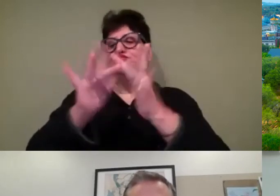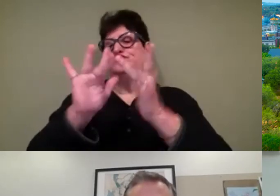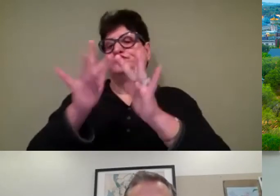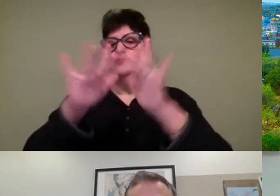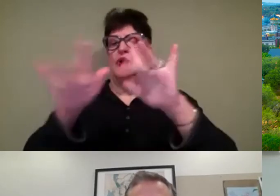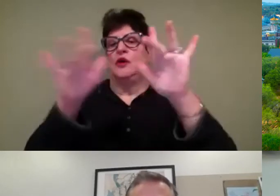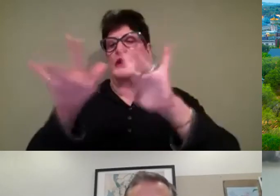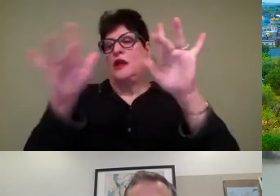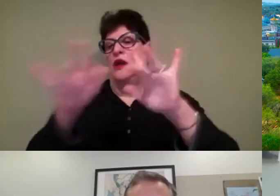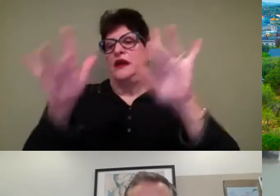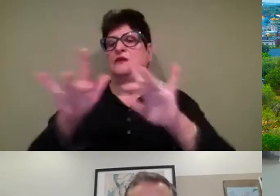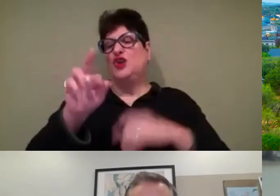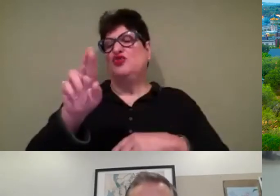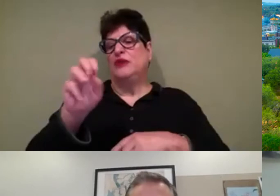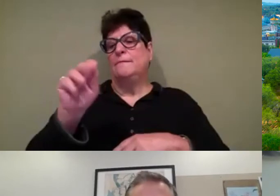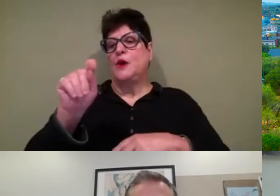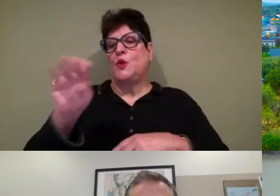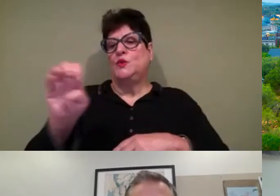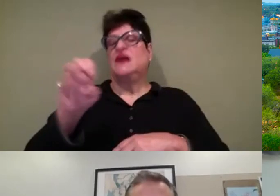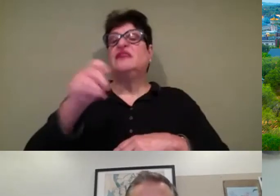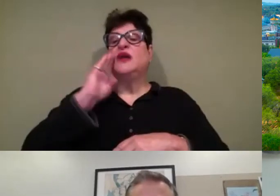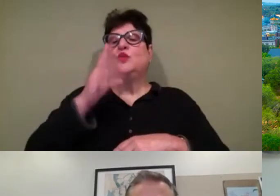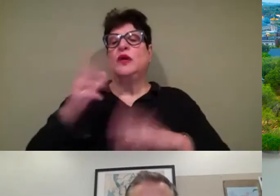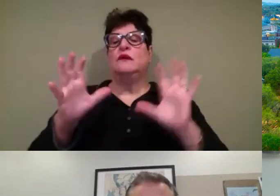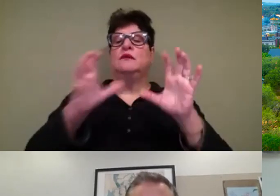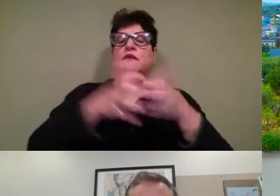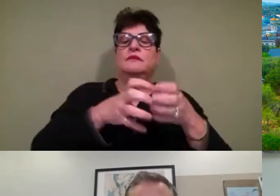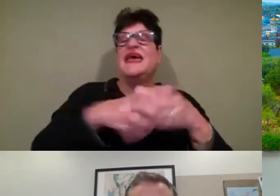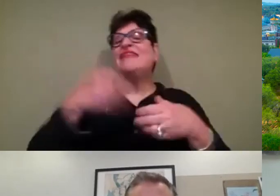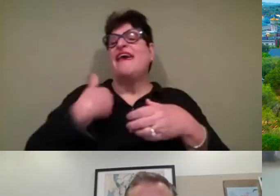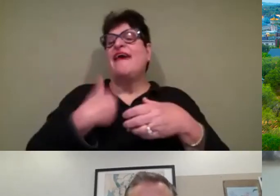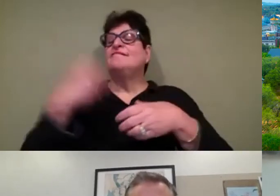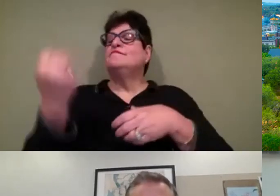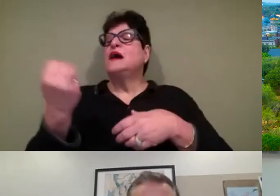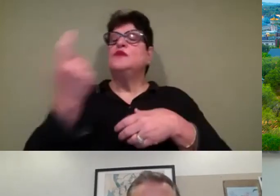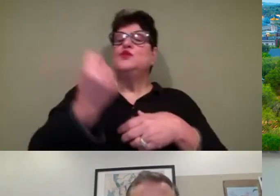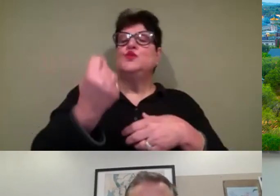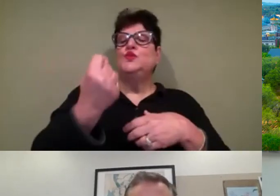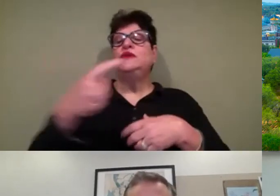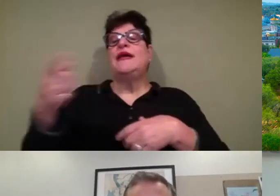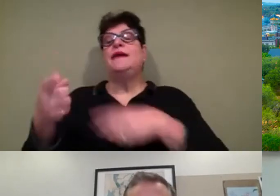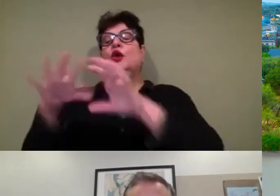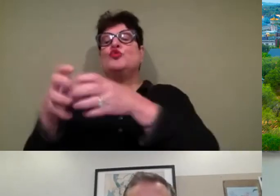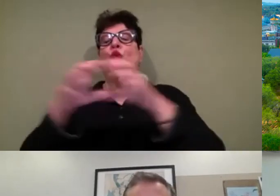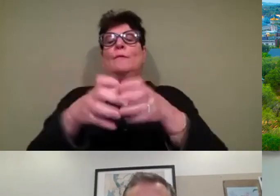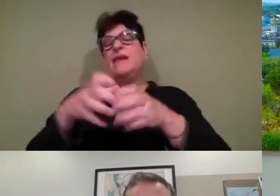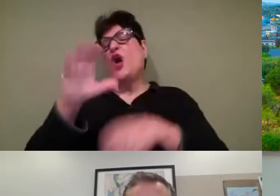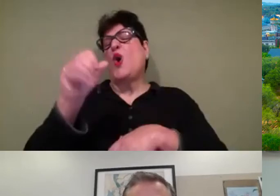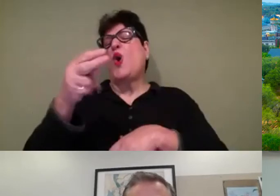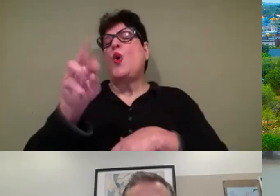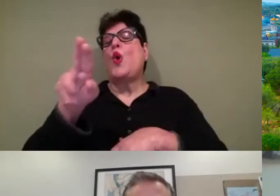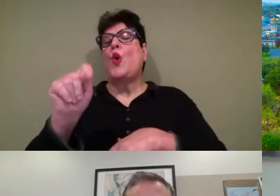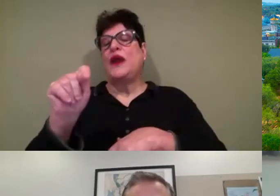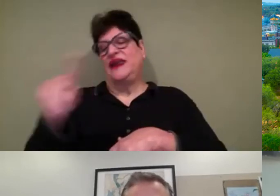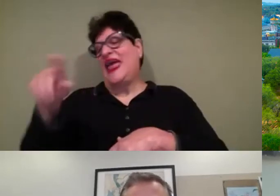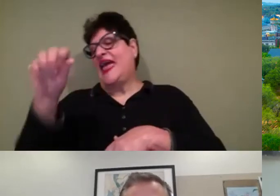in remote learning, and then there will be cohorting. The AA, basically Monday, Tuesday will be one cohort, the A cohort, and then Thursday, Friday